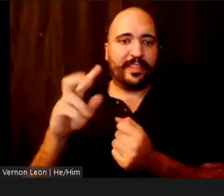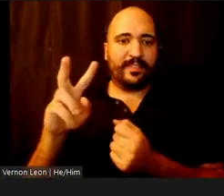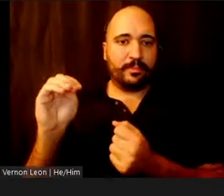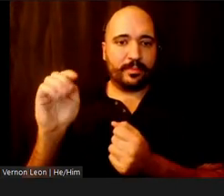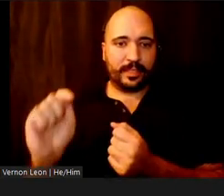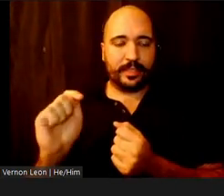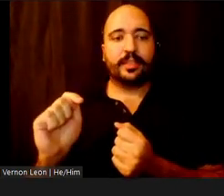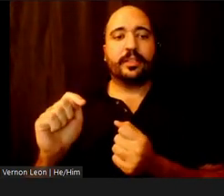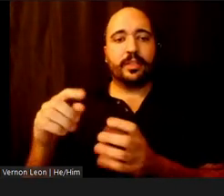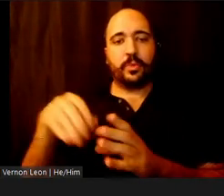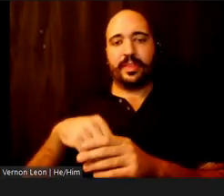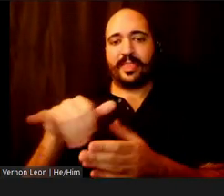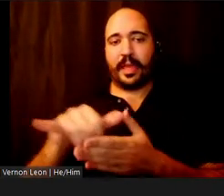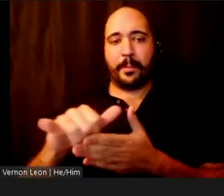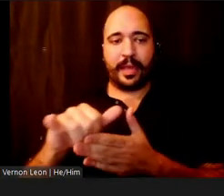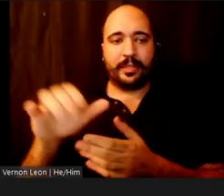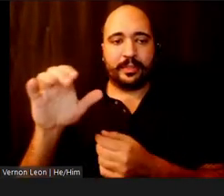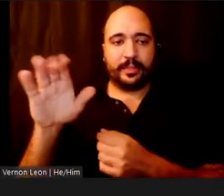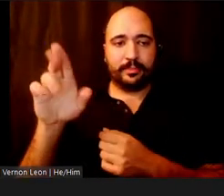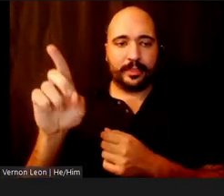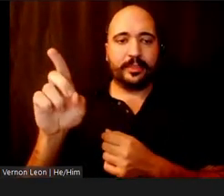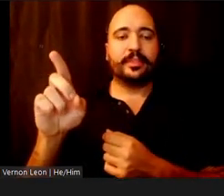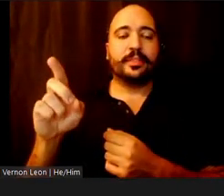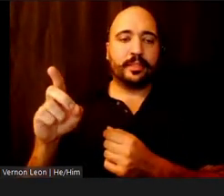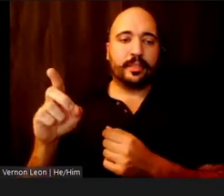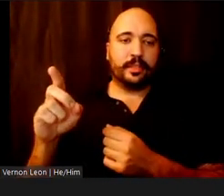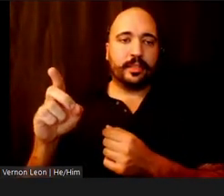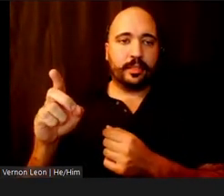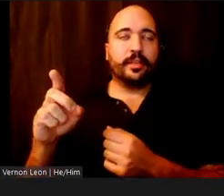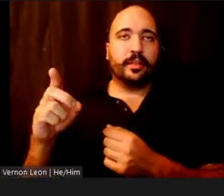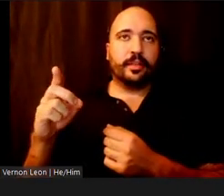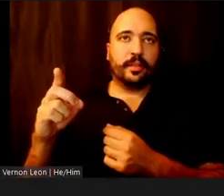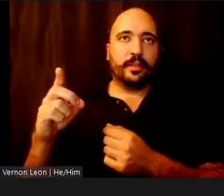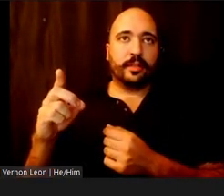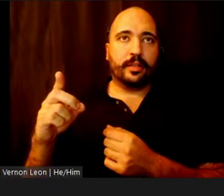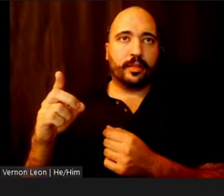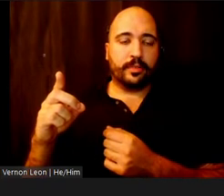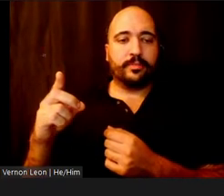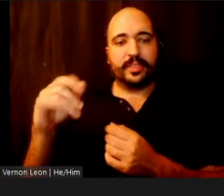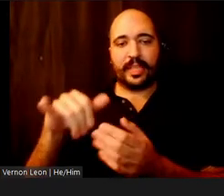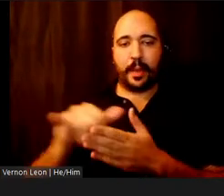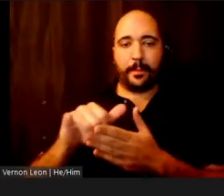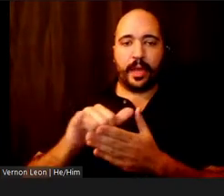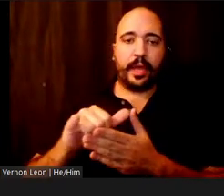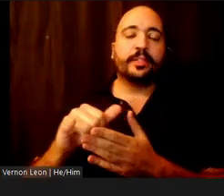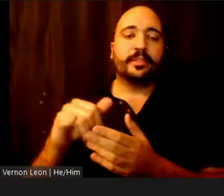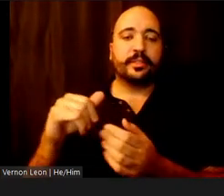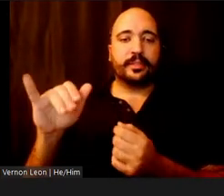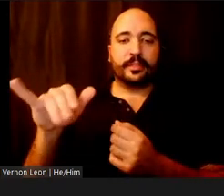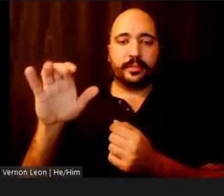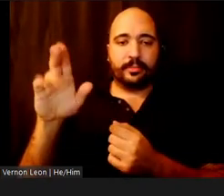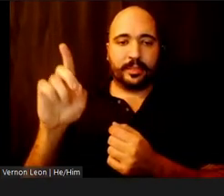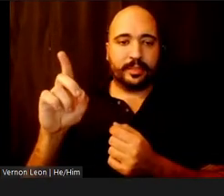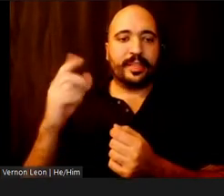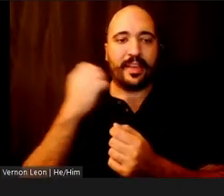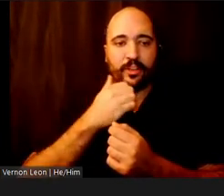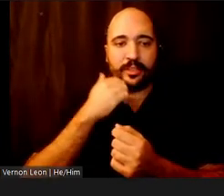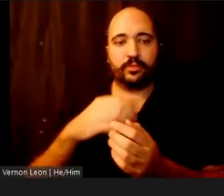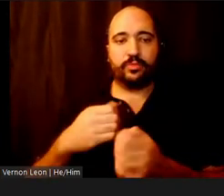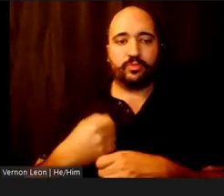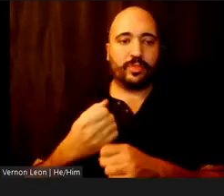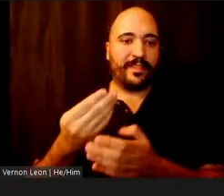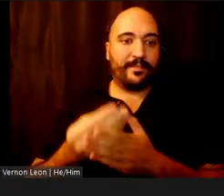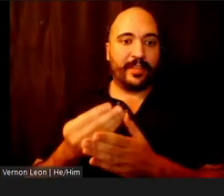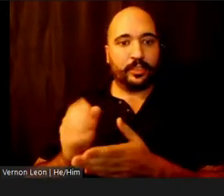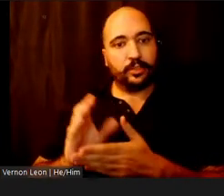VMT, within the Manhattan Central Business District. Reduce the number of vehicles entering the Manhattan Central Business District each day. Create a funding source